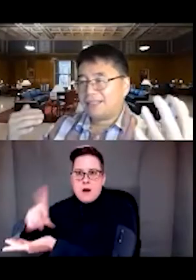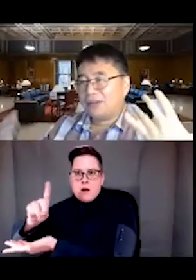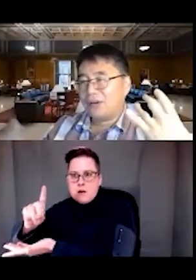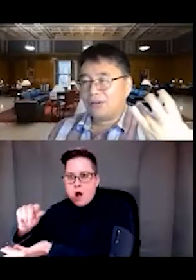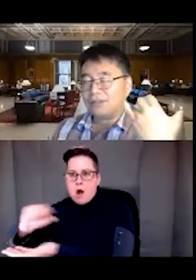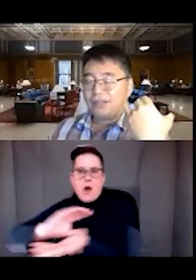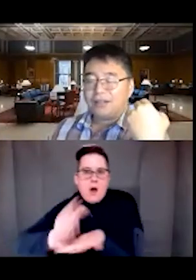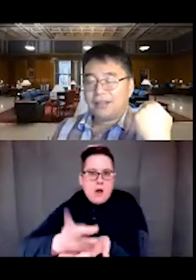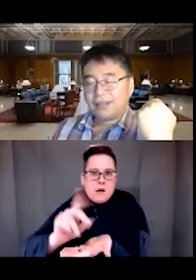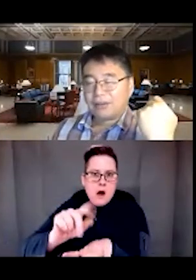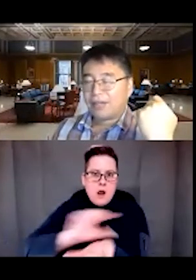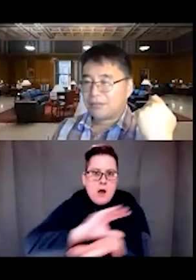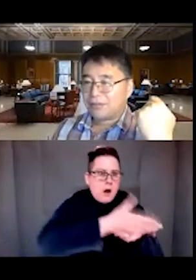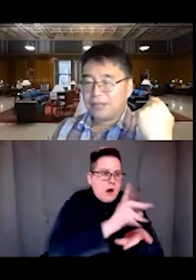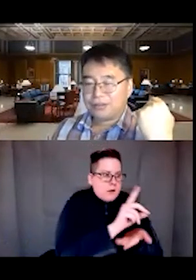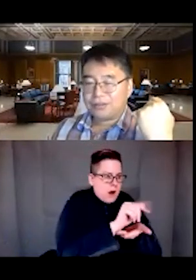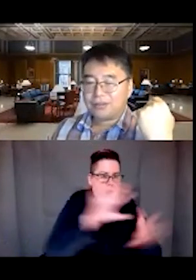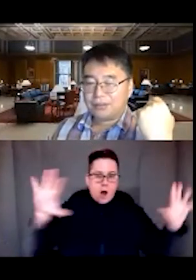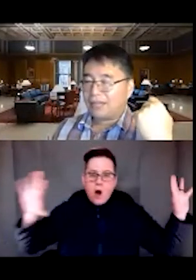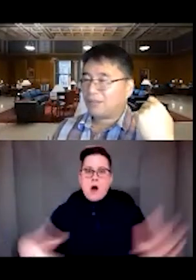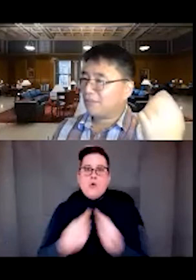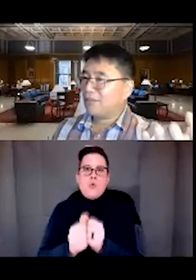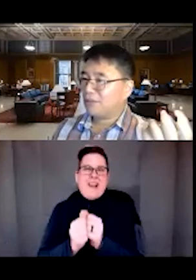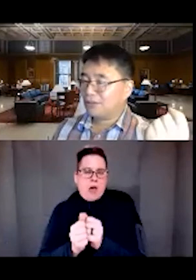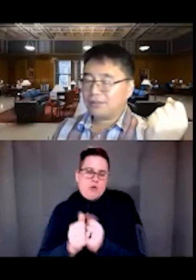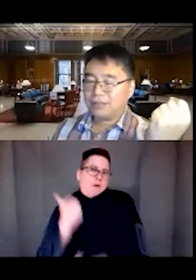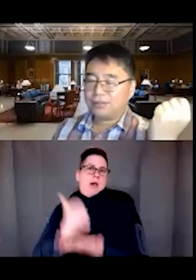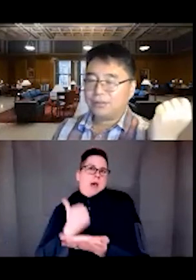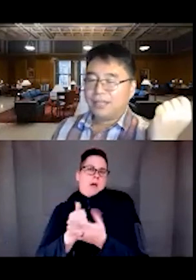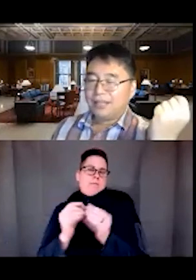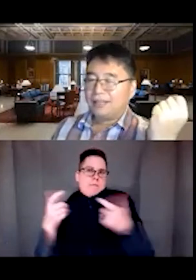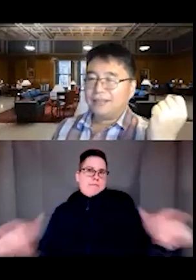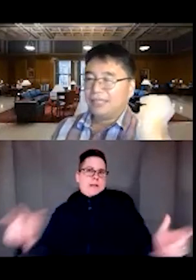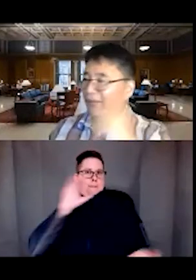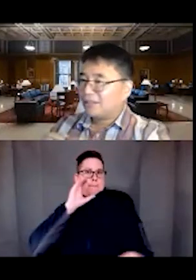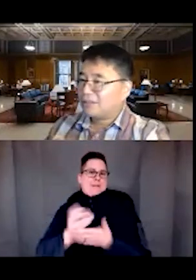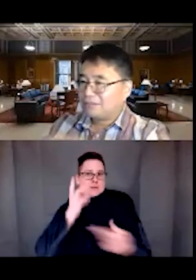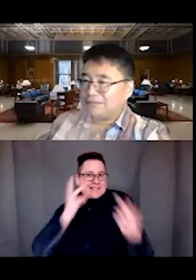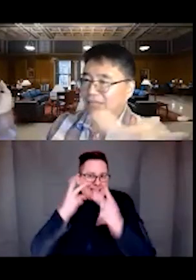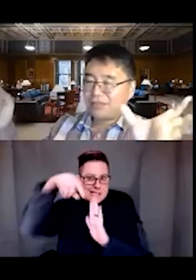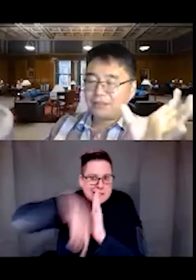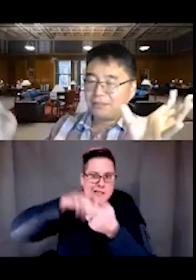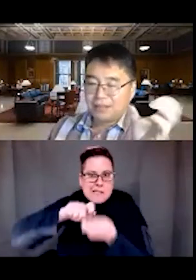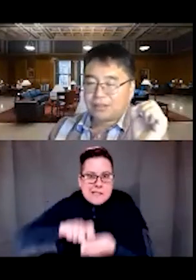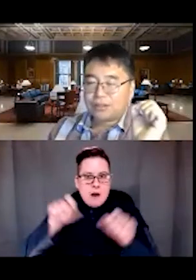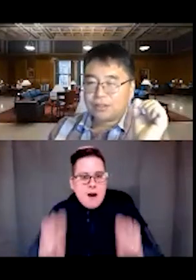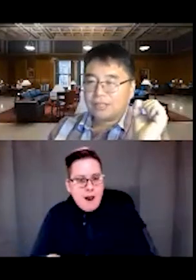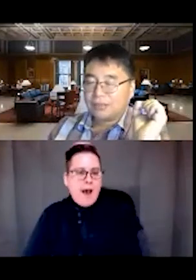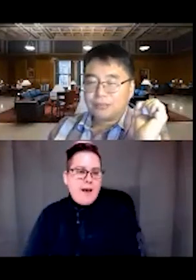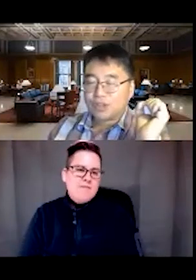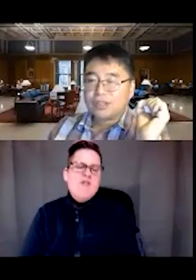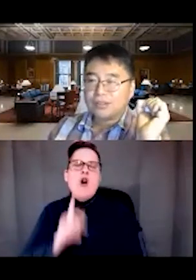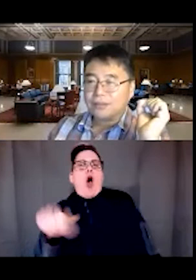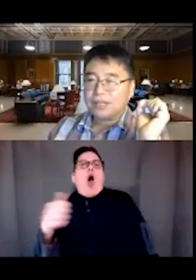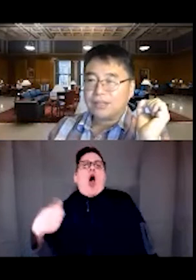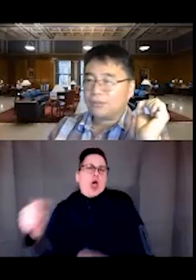impact overall health outcomes for the patients. So that's something that you could certainly do. And that's different other things you could